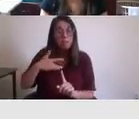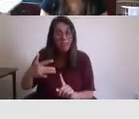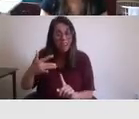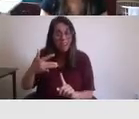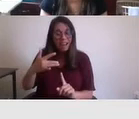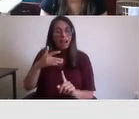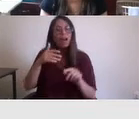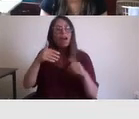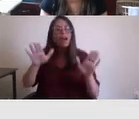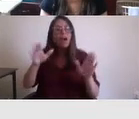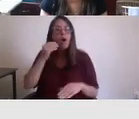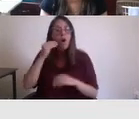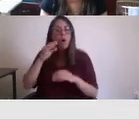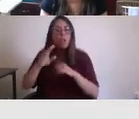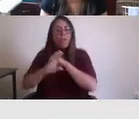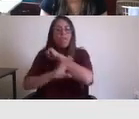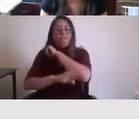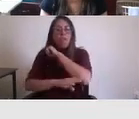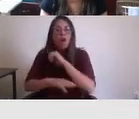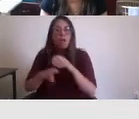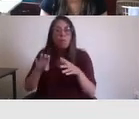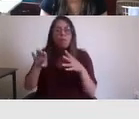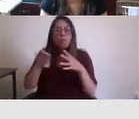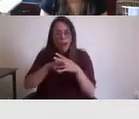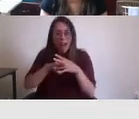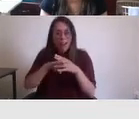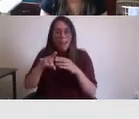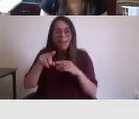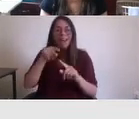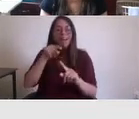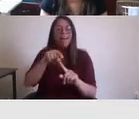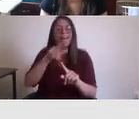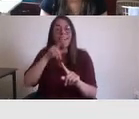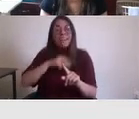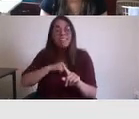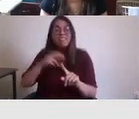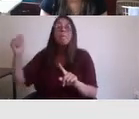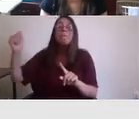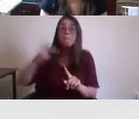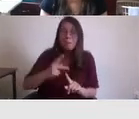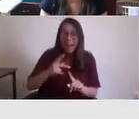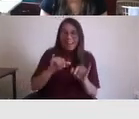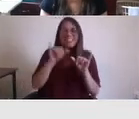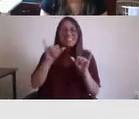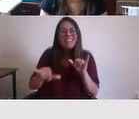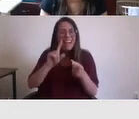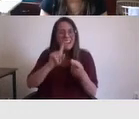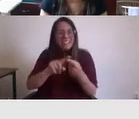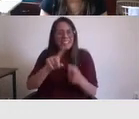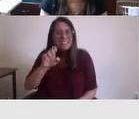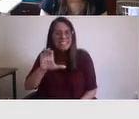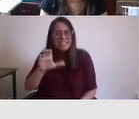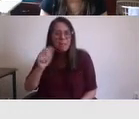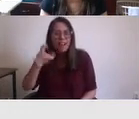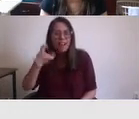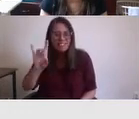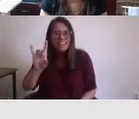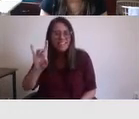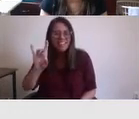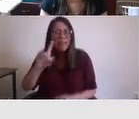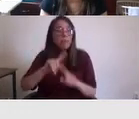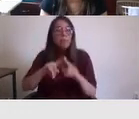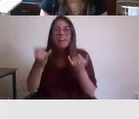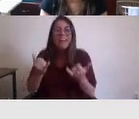send them home, they come back after the holidays and stay through to like December 18th. Now they are going to